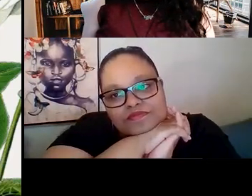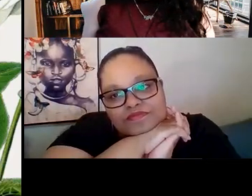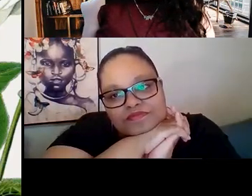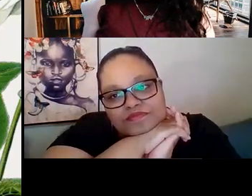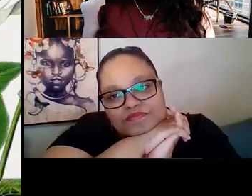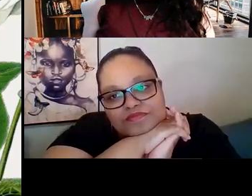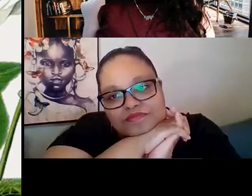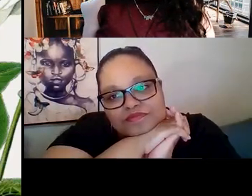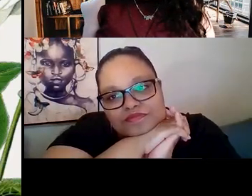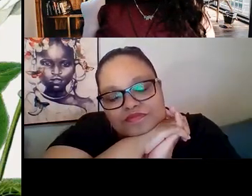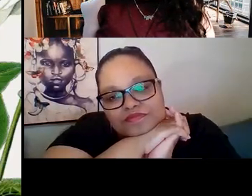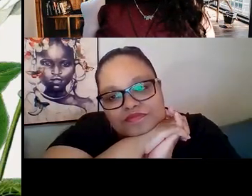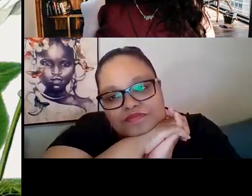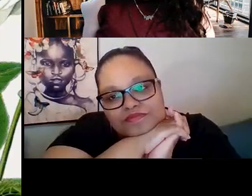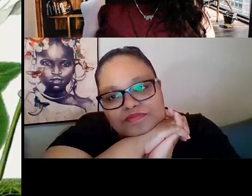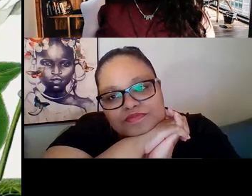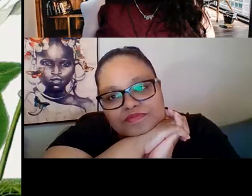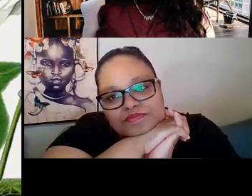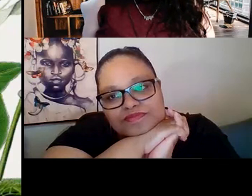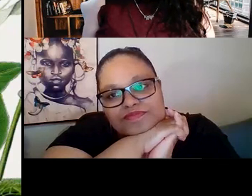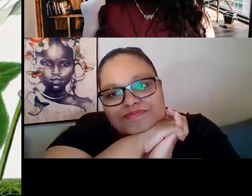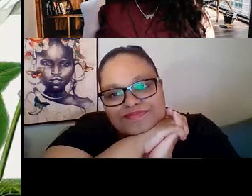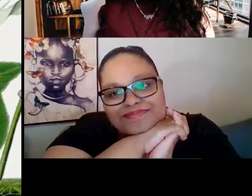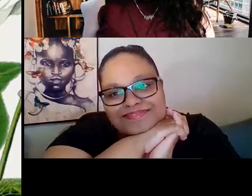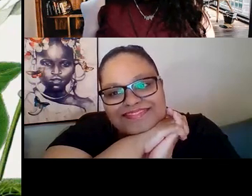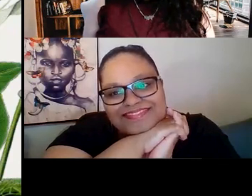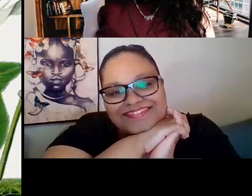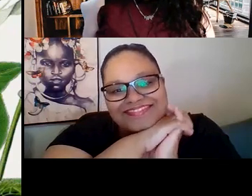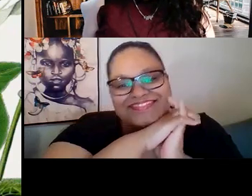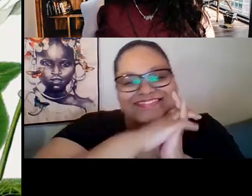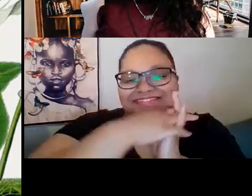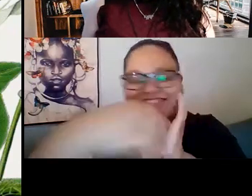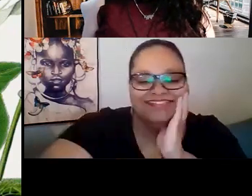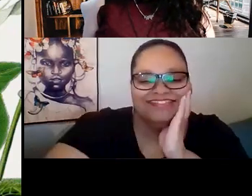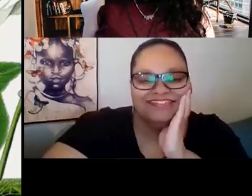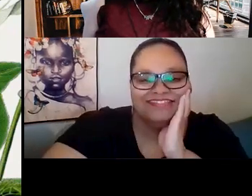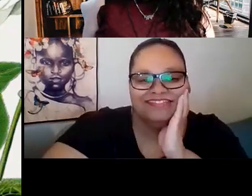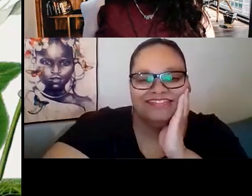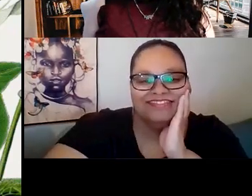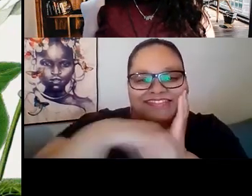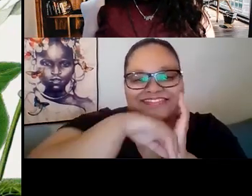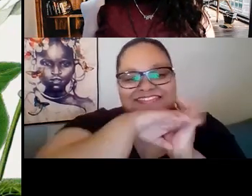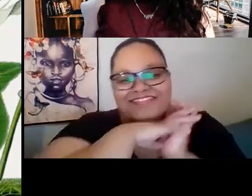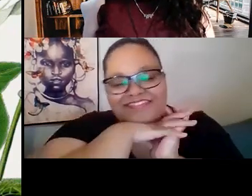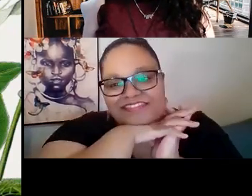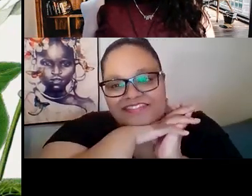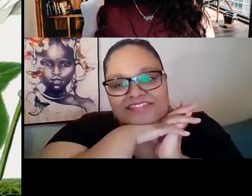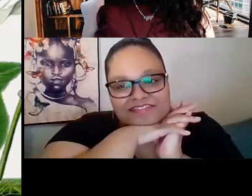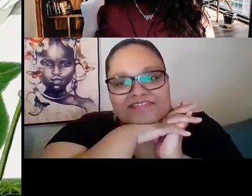only saw the half-size me instead. Thank you. Wow, Bree, thank you for sharing. That